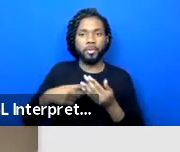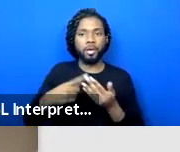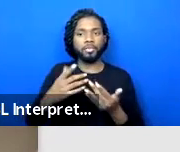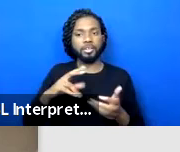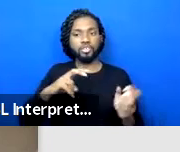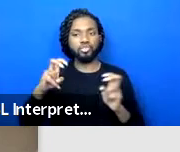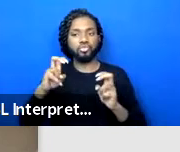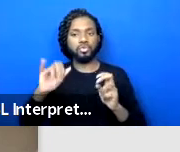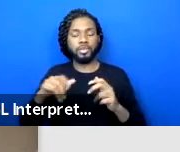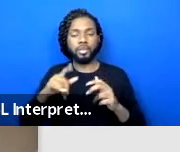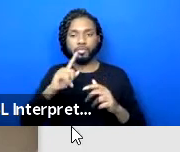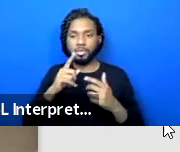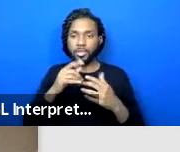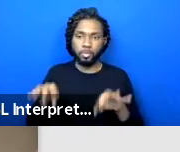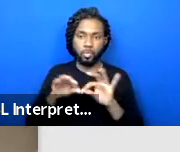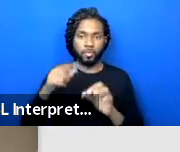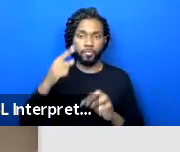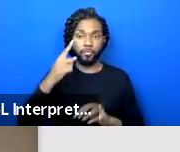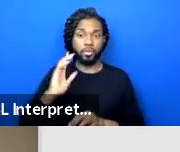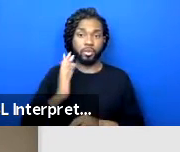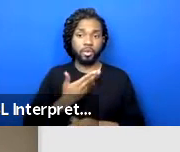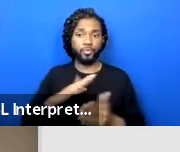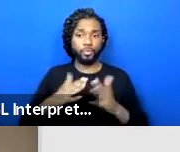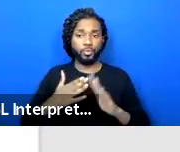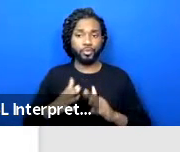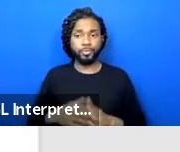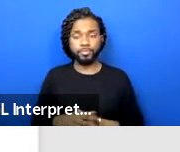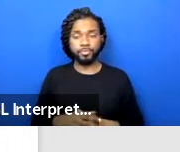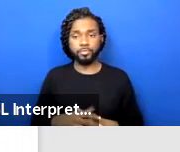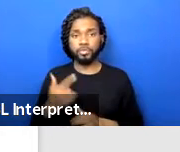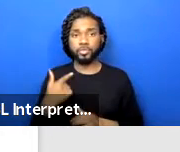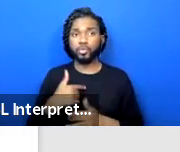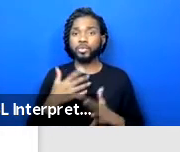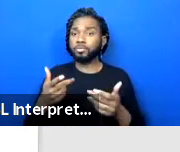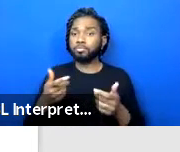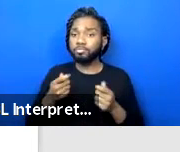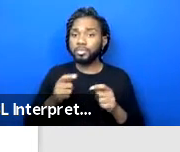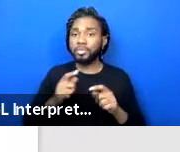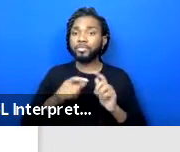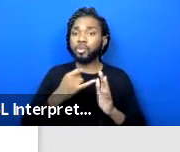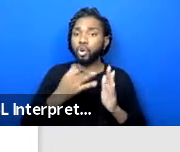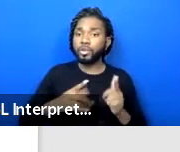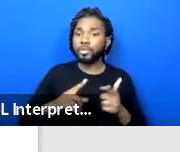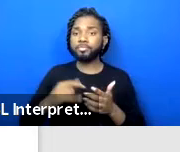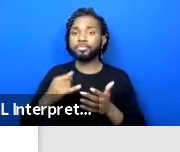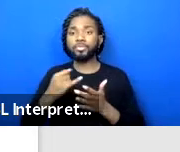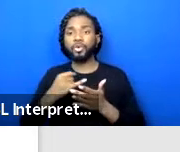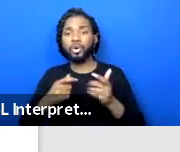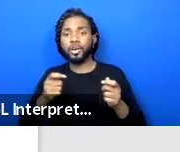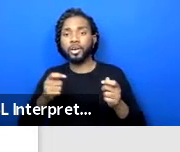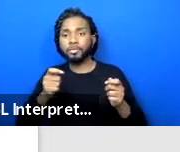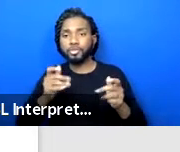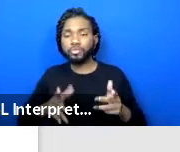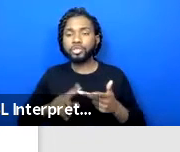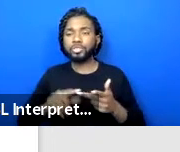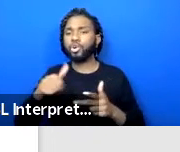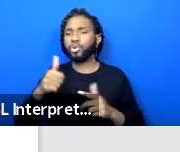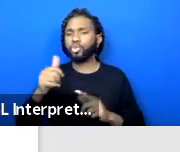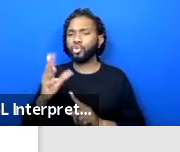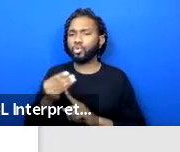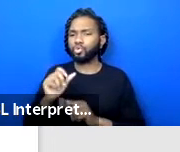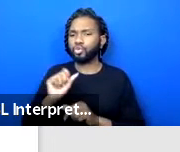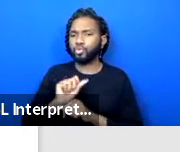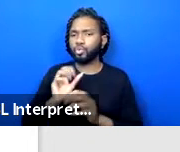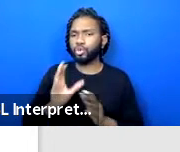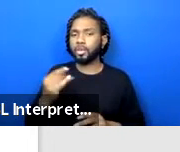communities. And so we bring in artists, arts administrators, other cultural workers, and we provide training.